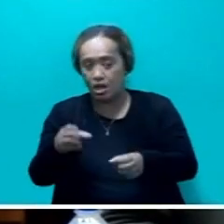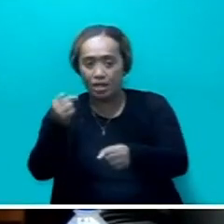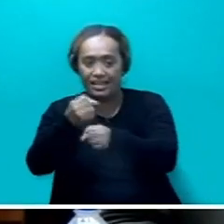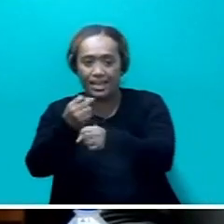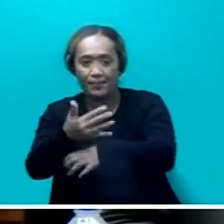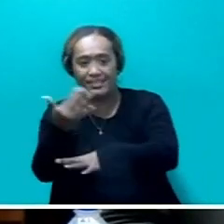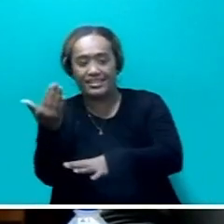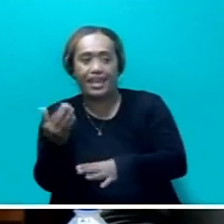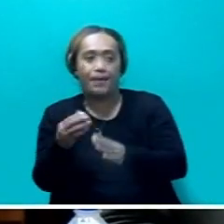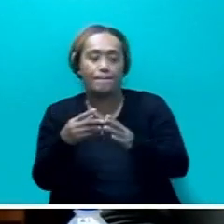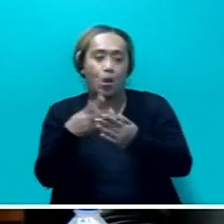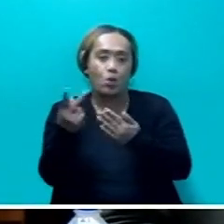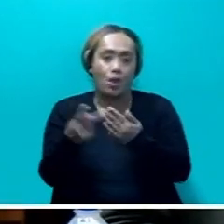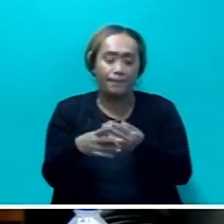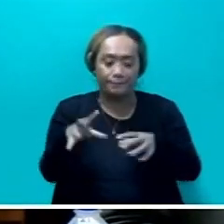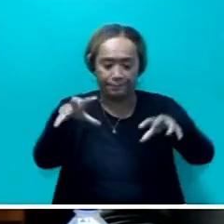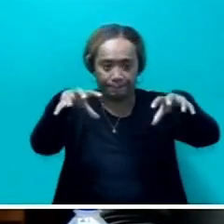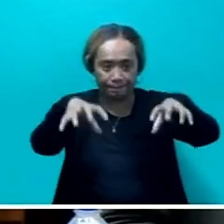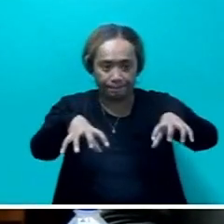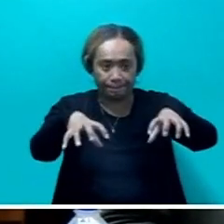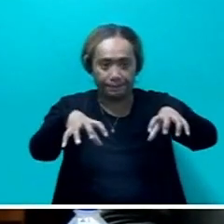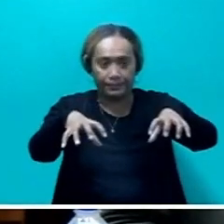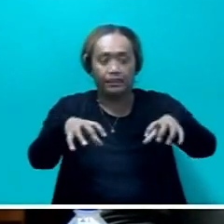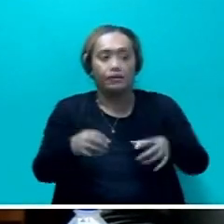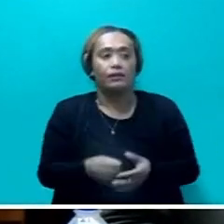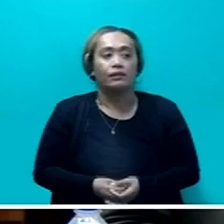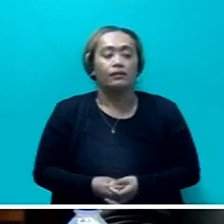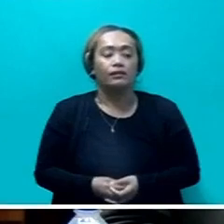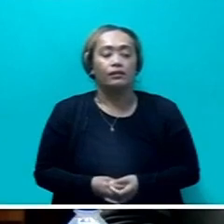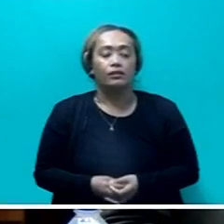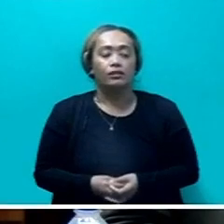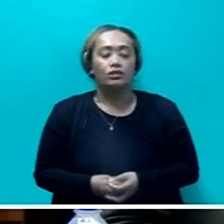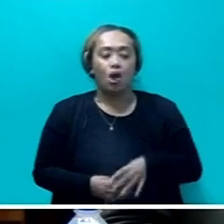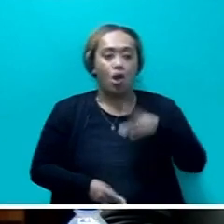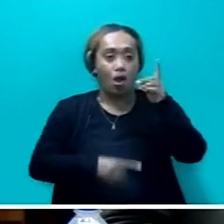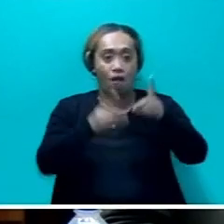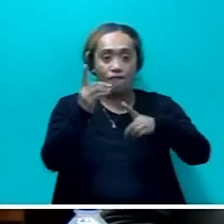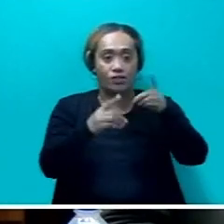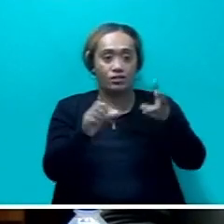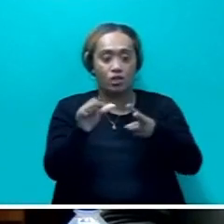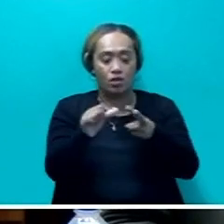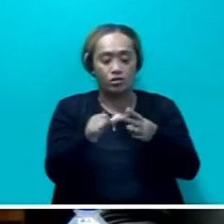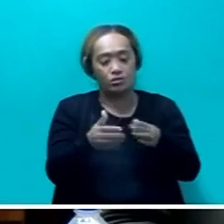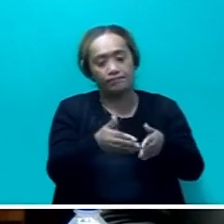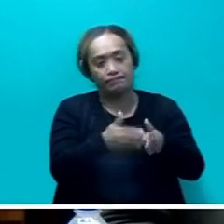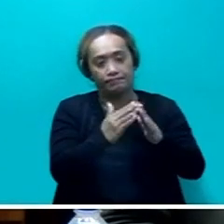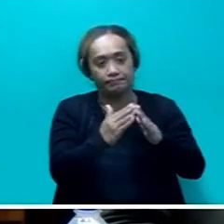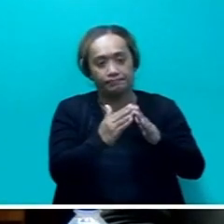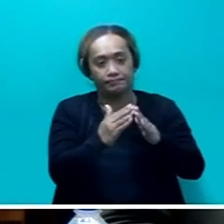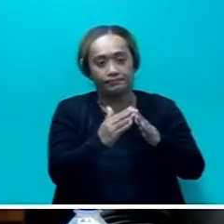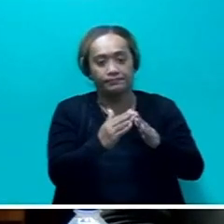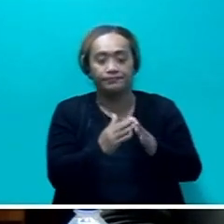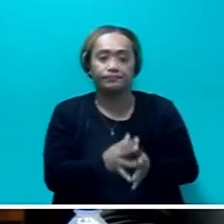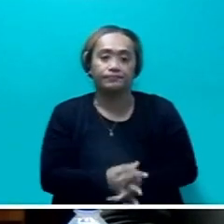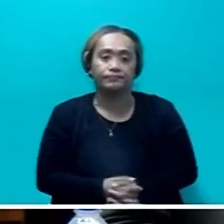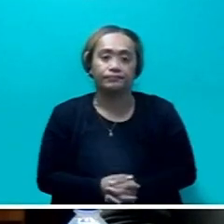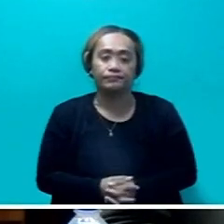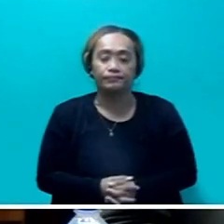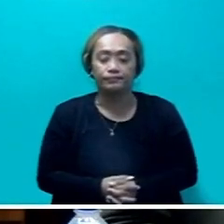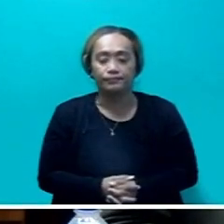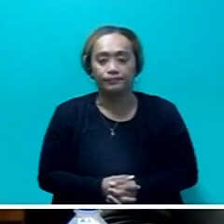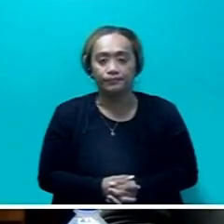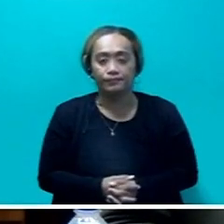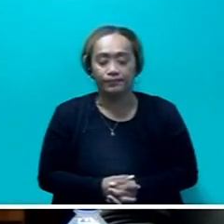Program. Mr. Speaker, a subcommittee on conference has also been established, already been established.